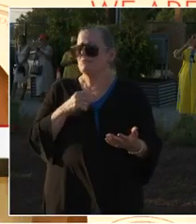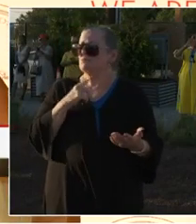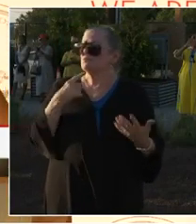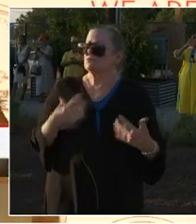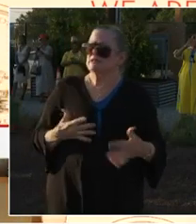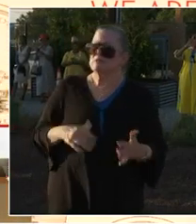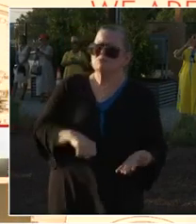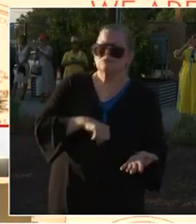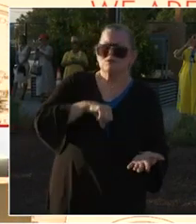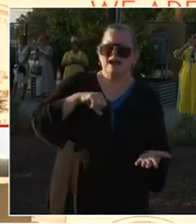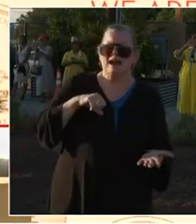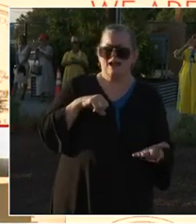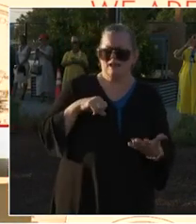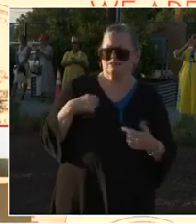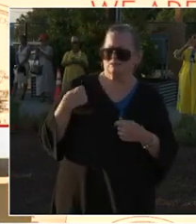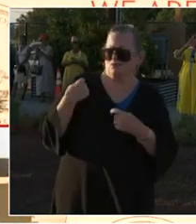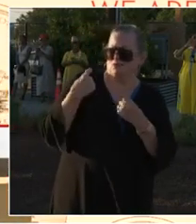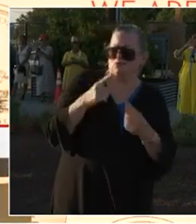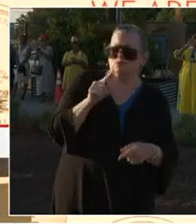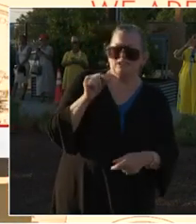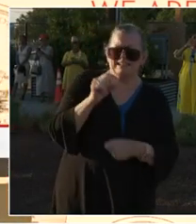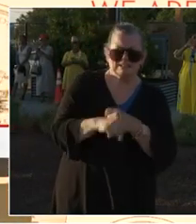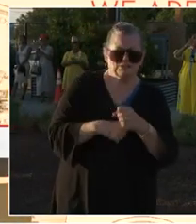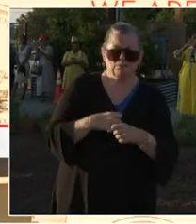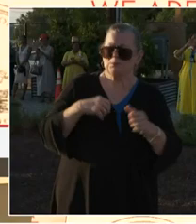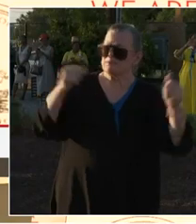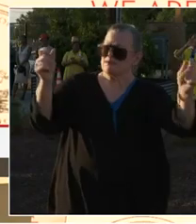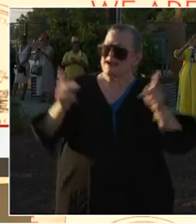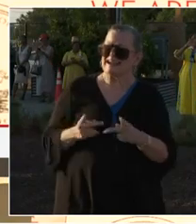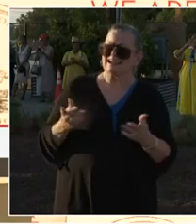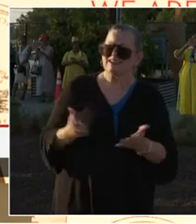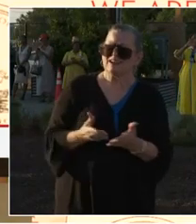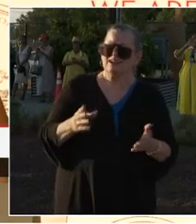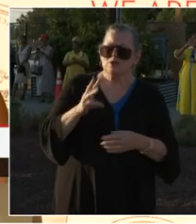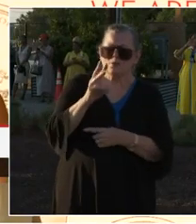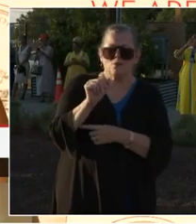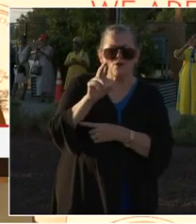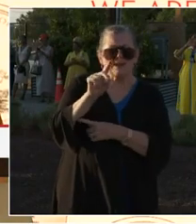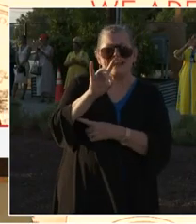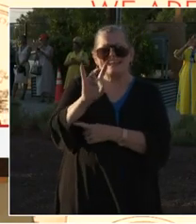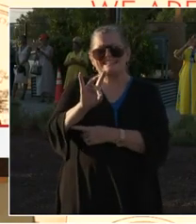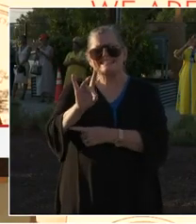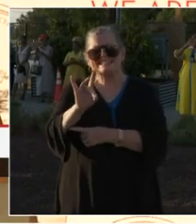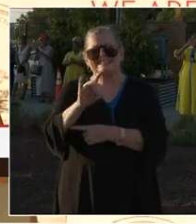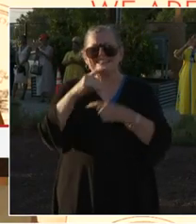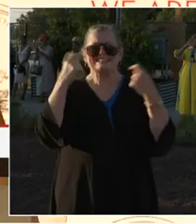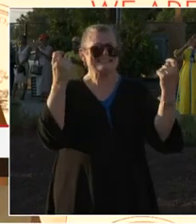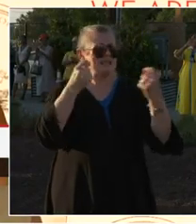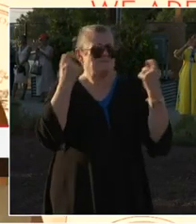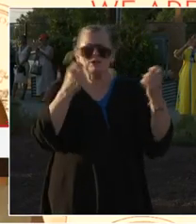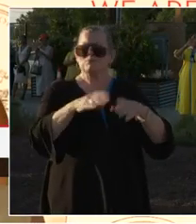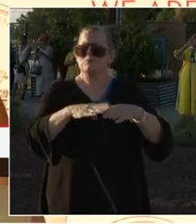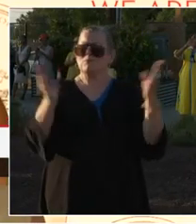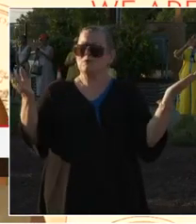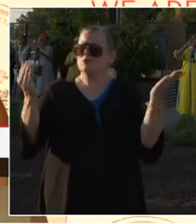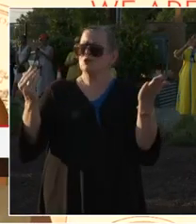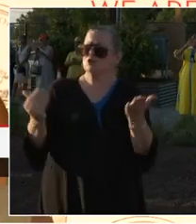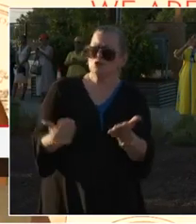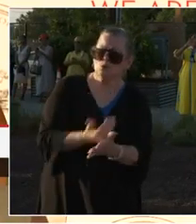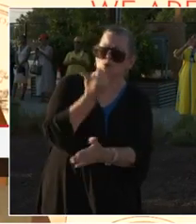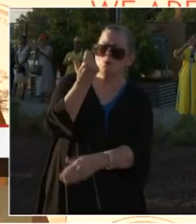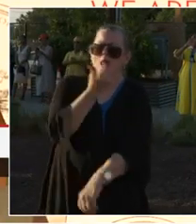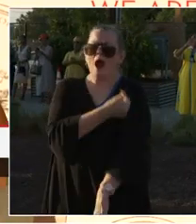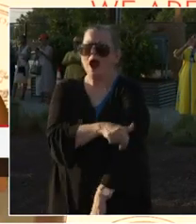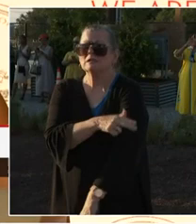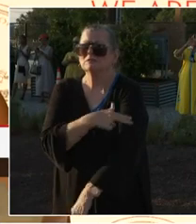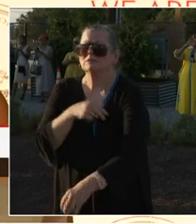we're going to be right back here in Ward 8 celebrating the opening of a new hospital in Ward